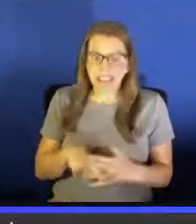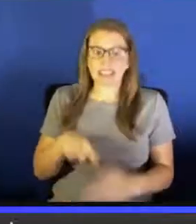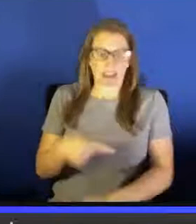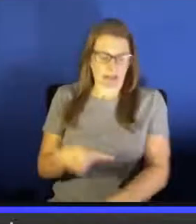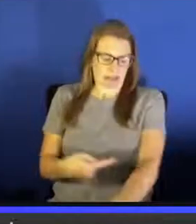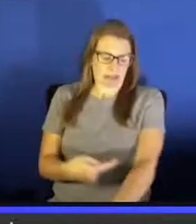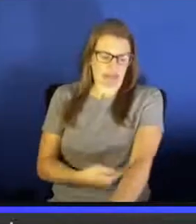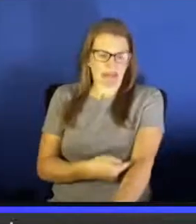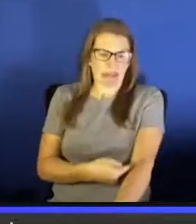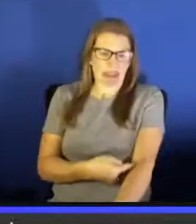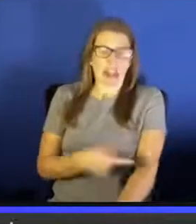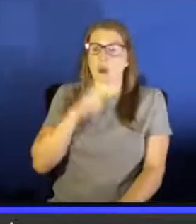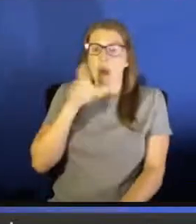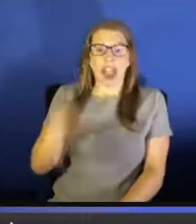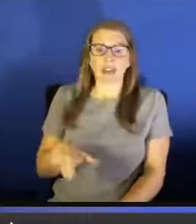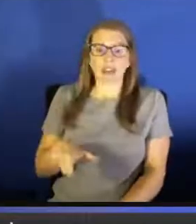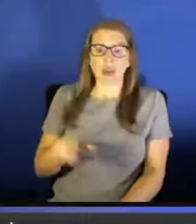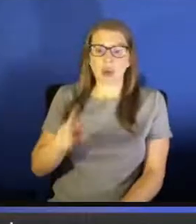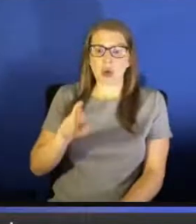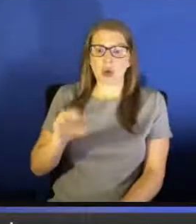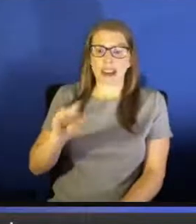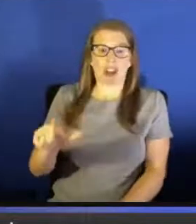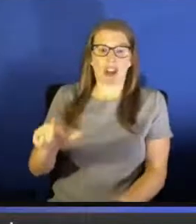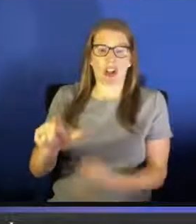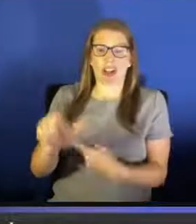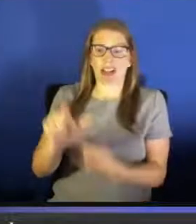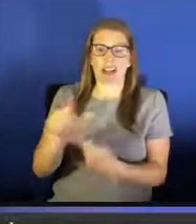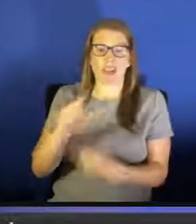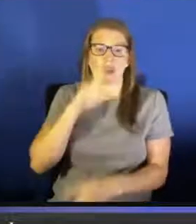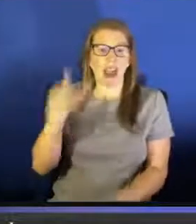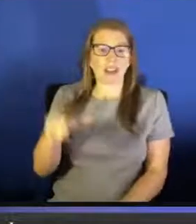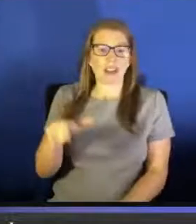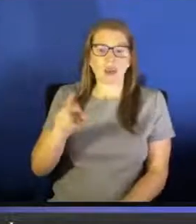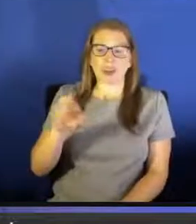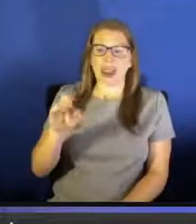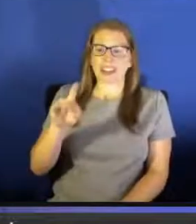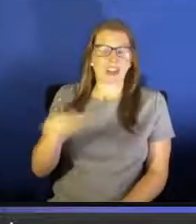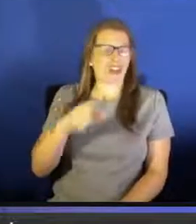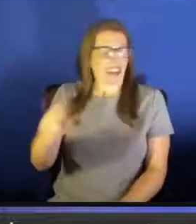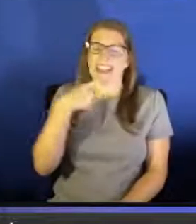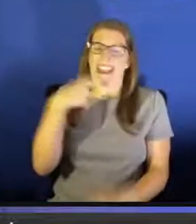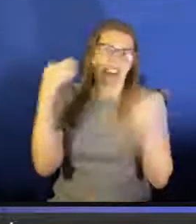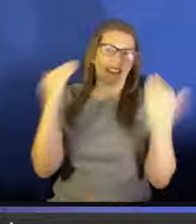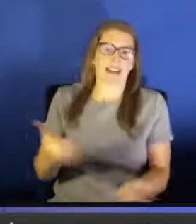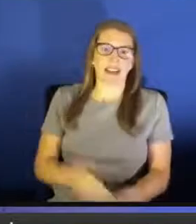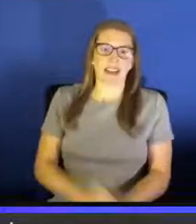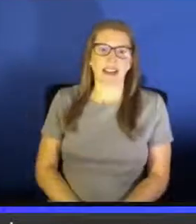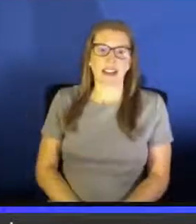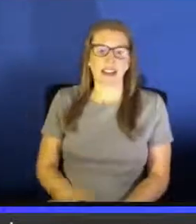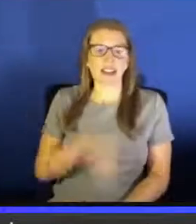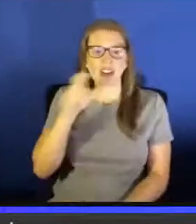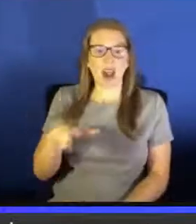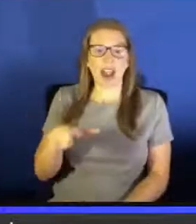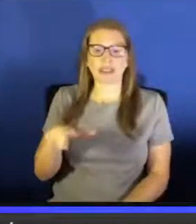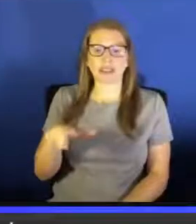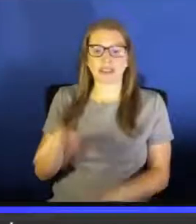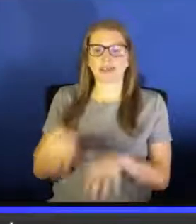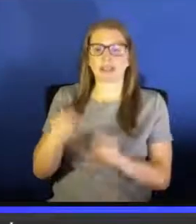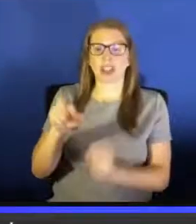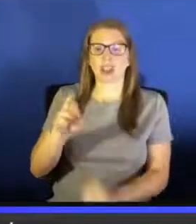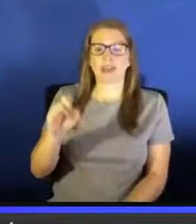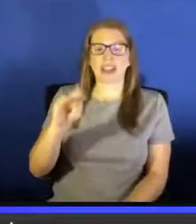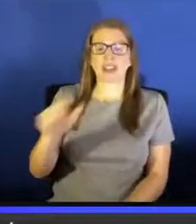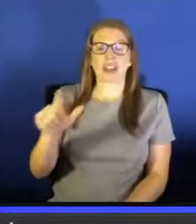rectal examinations. You could say it. Yep. Right. Just just say it. It's okay. You don't have to do a rectal exam. Just give us a blood